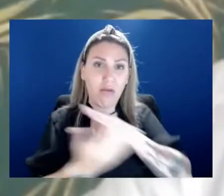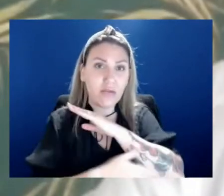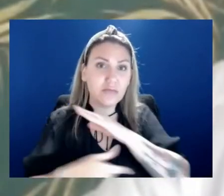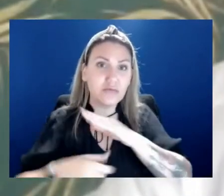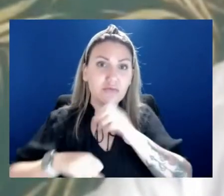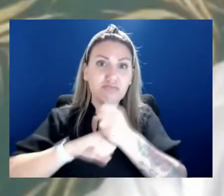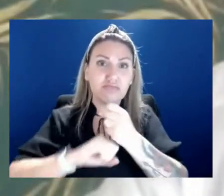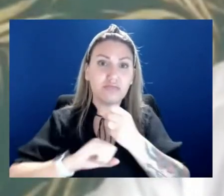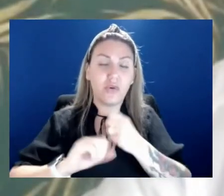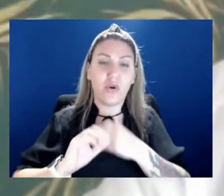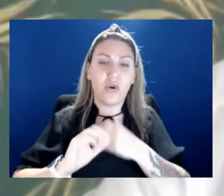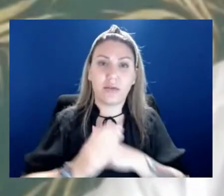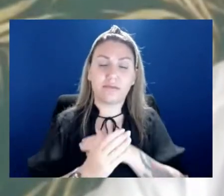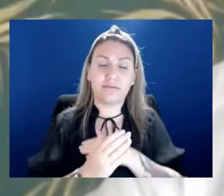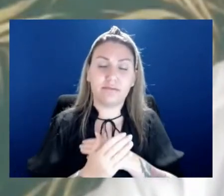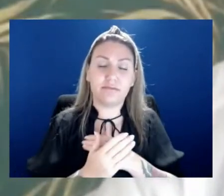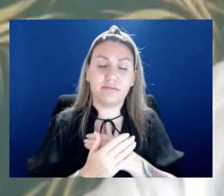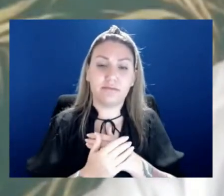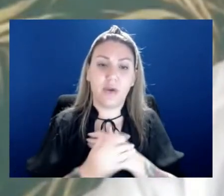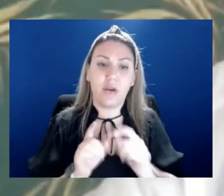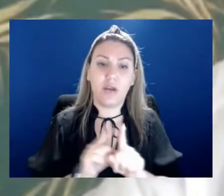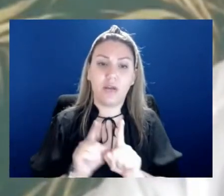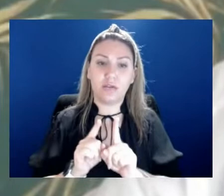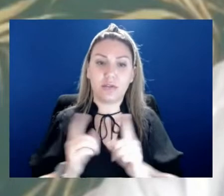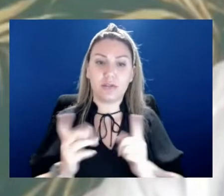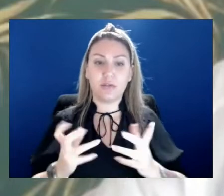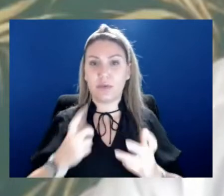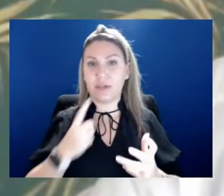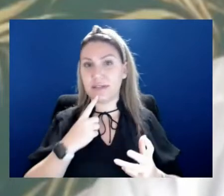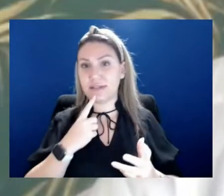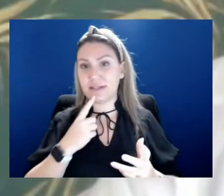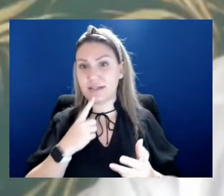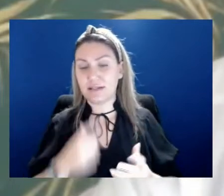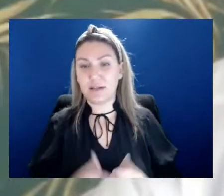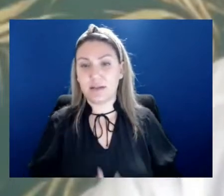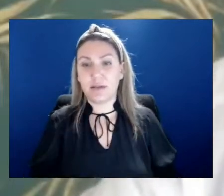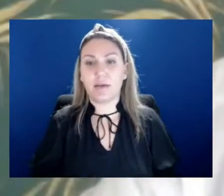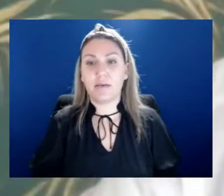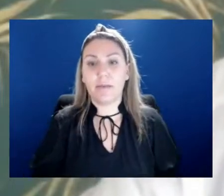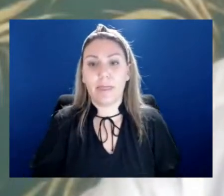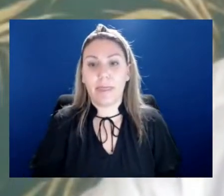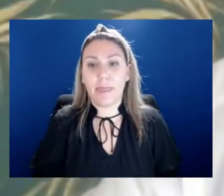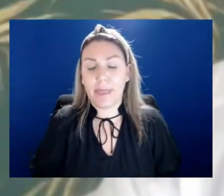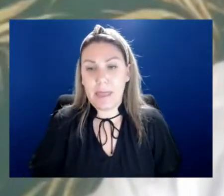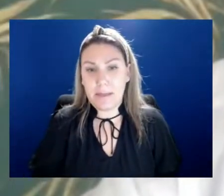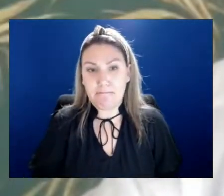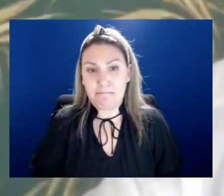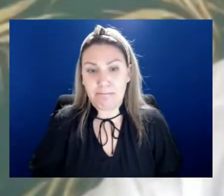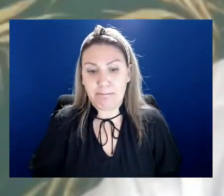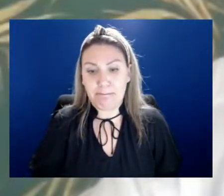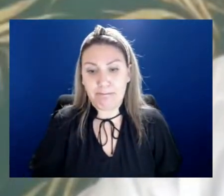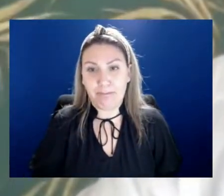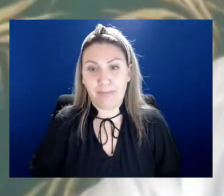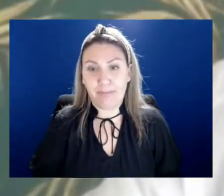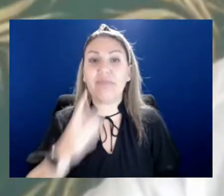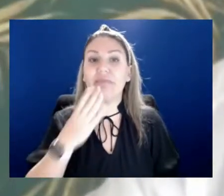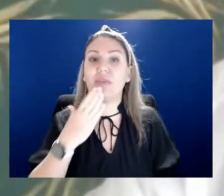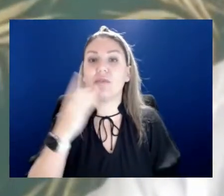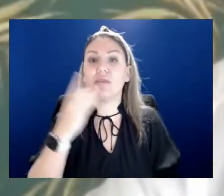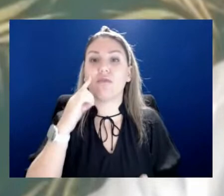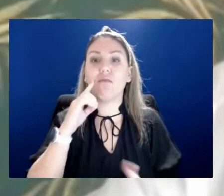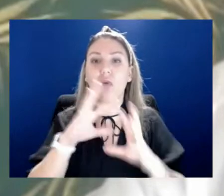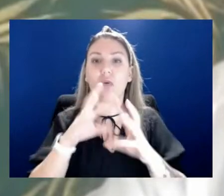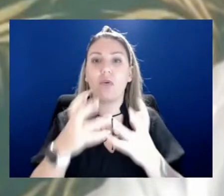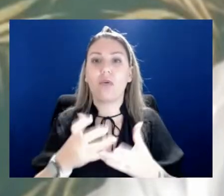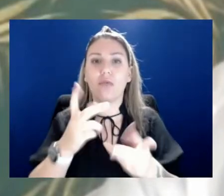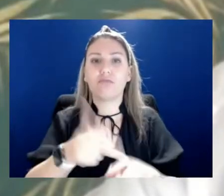country. And I want to say to making some donates to Global Care Force, because I know